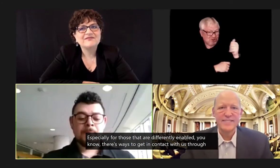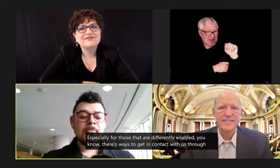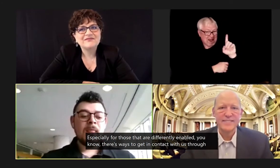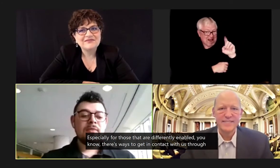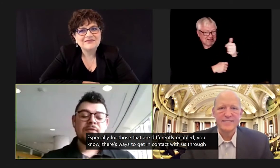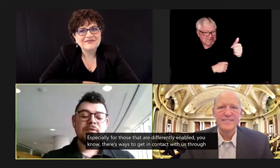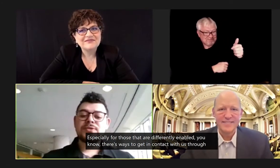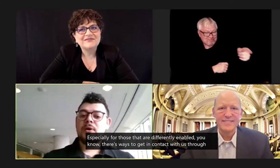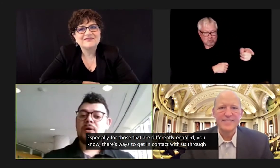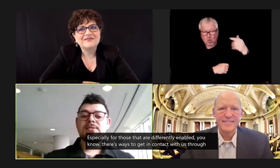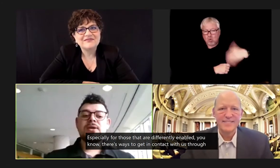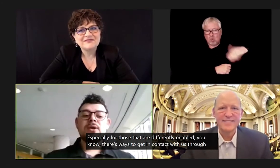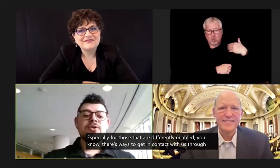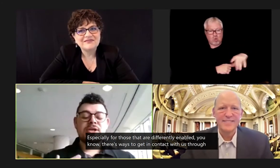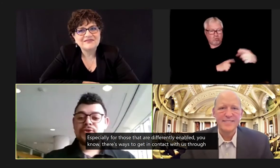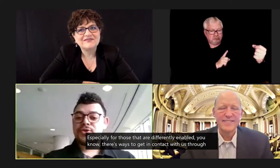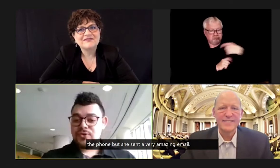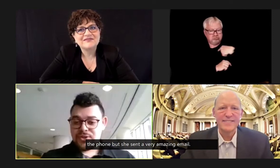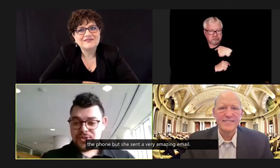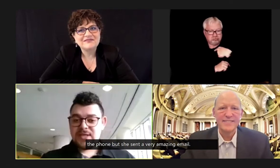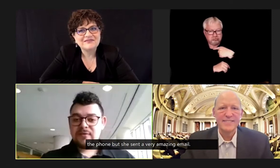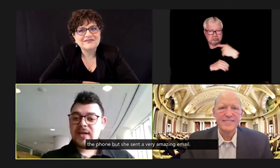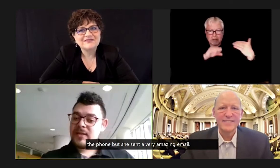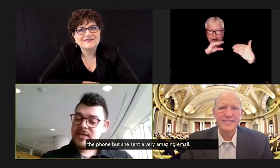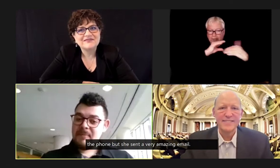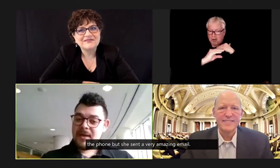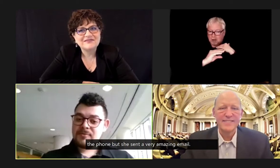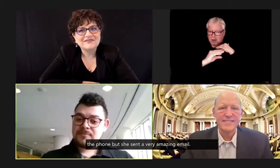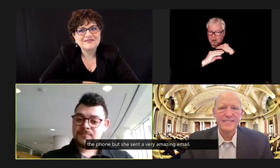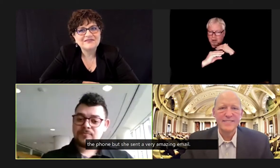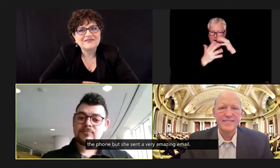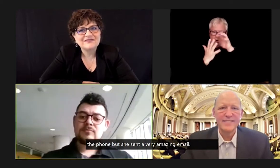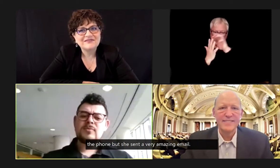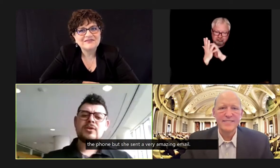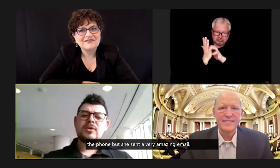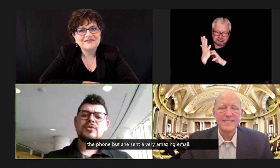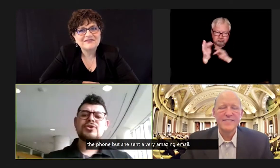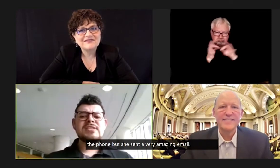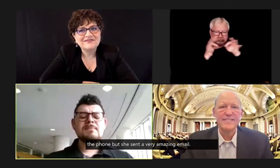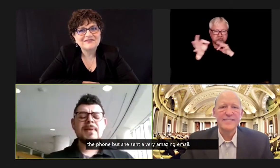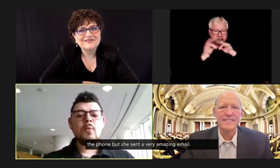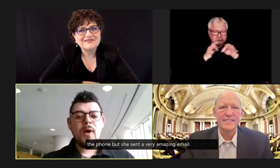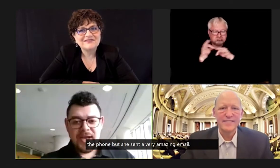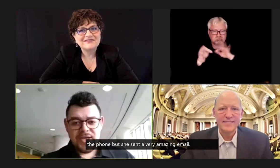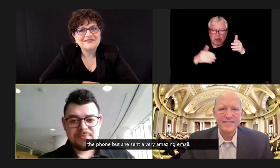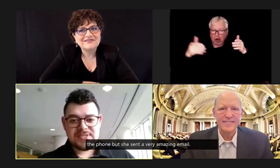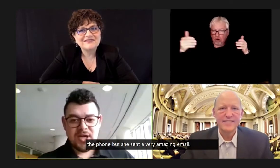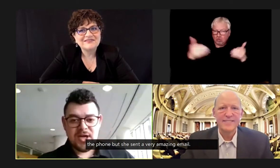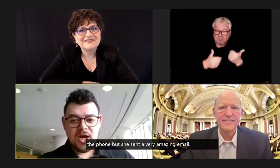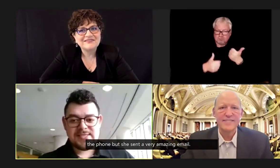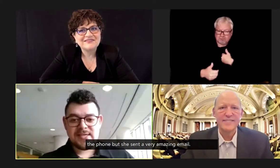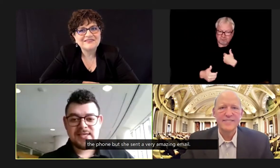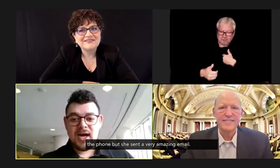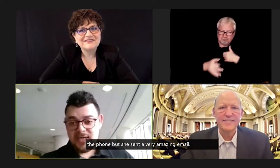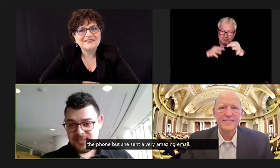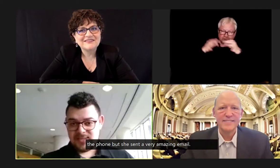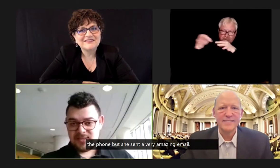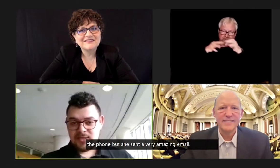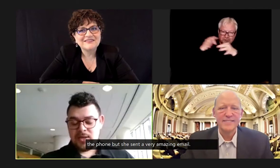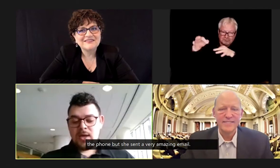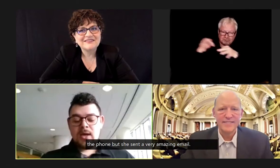email. The first was she introduced herself in the email. She explained why she was contacting